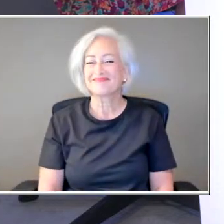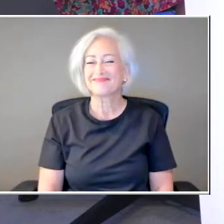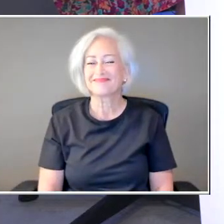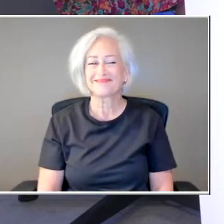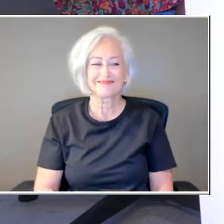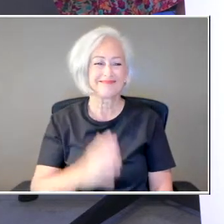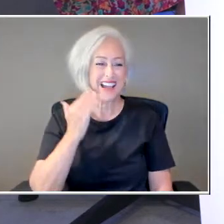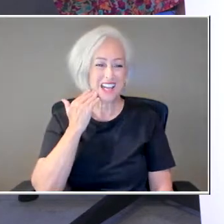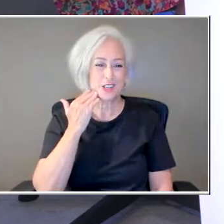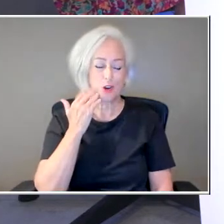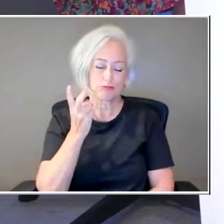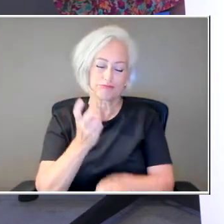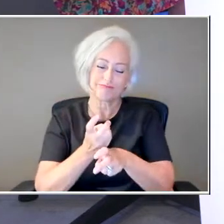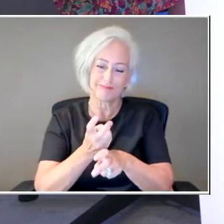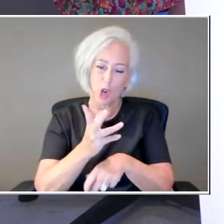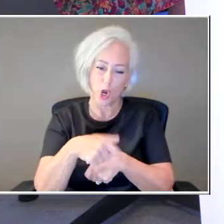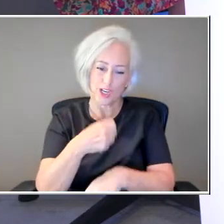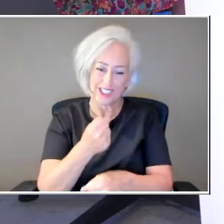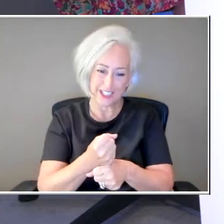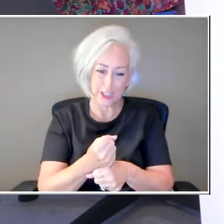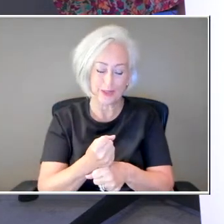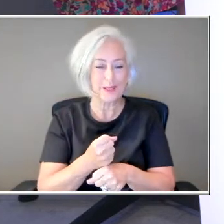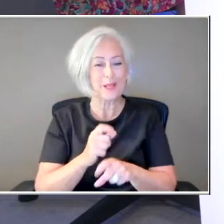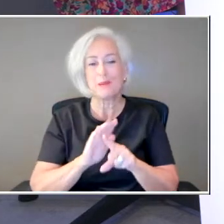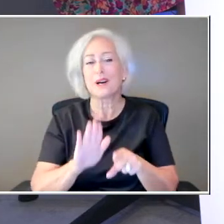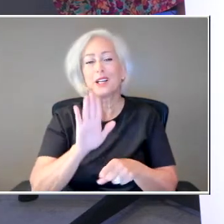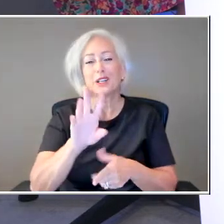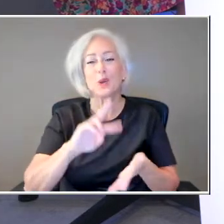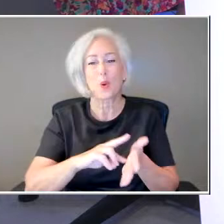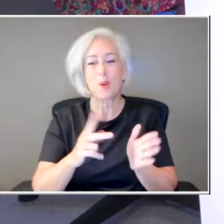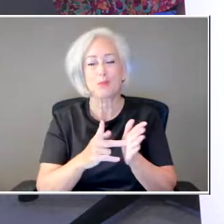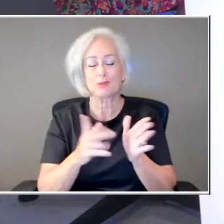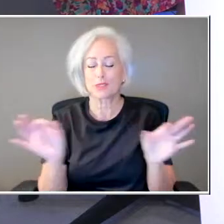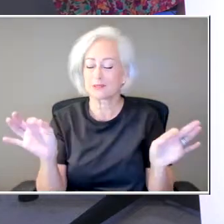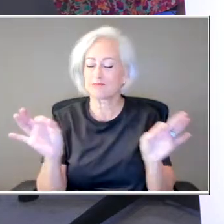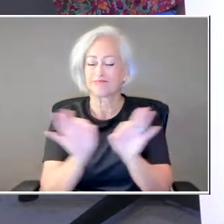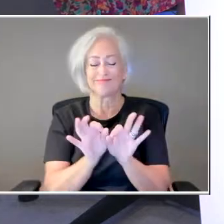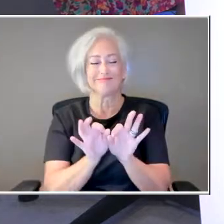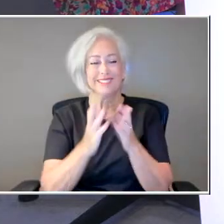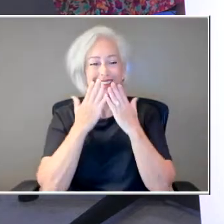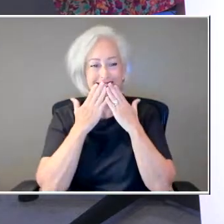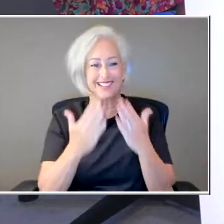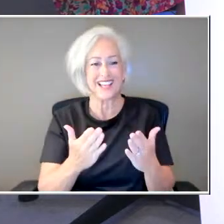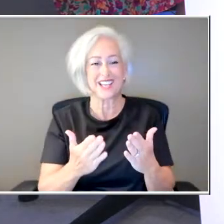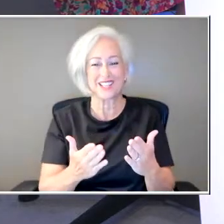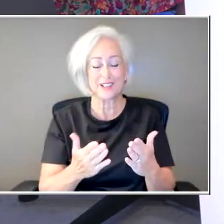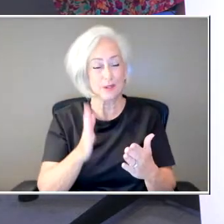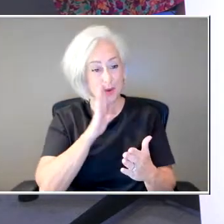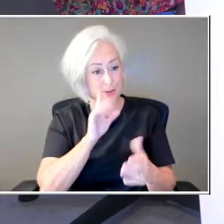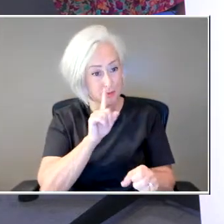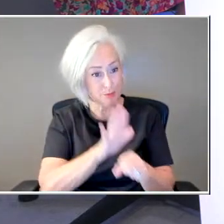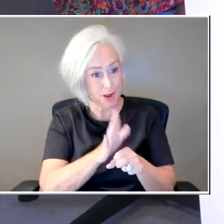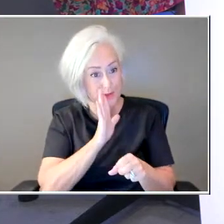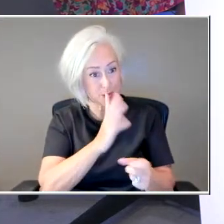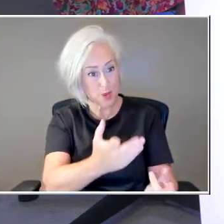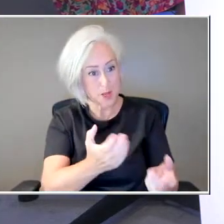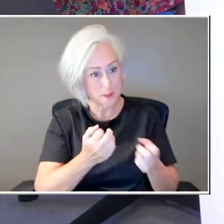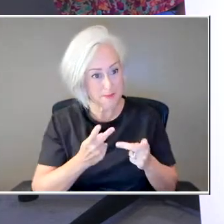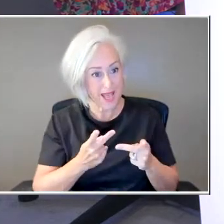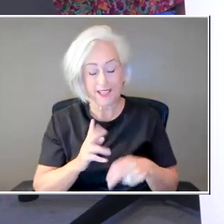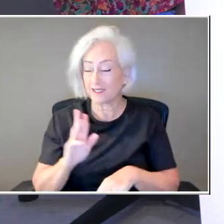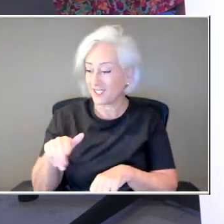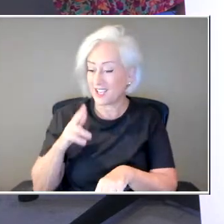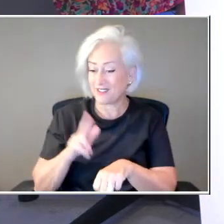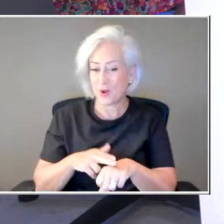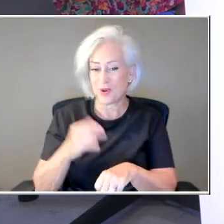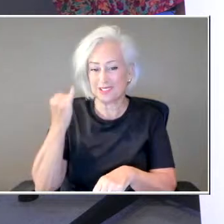has. But your purpose is grand. Thank you. Thank you for Thank being you. Do you promise you'll come back? Oh, of course. Yeah. Okay. If there's anything